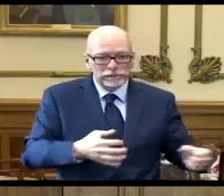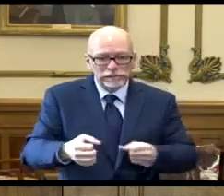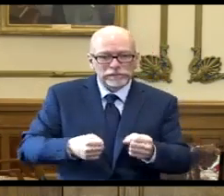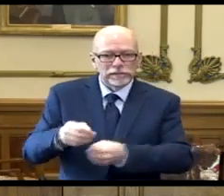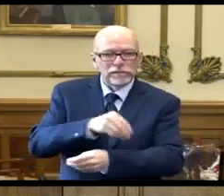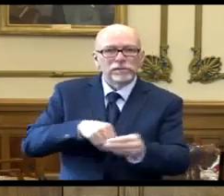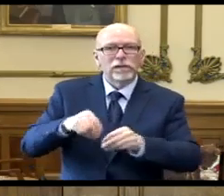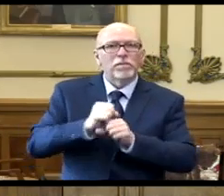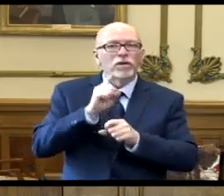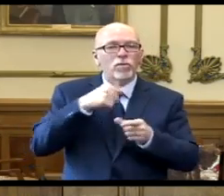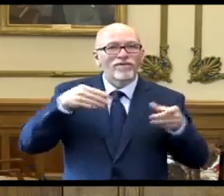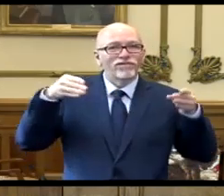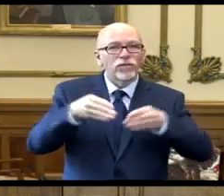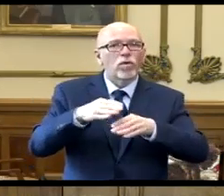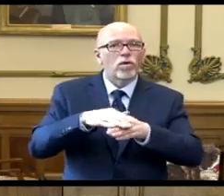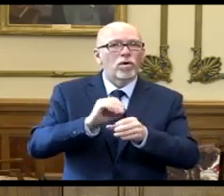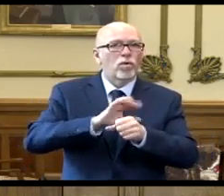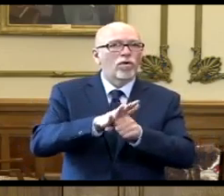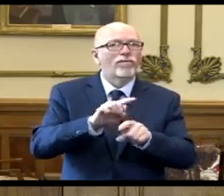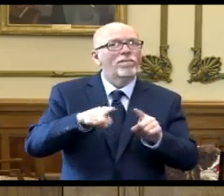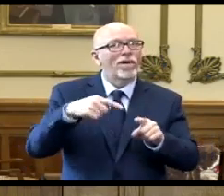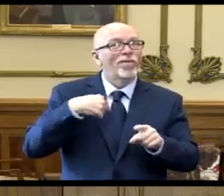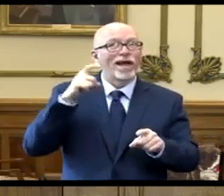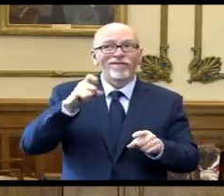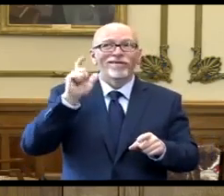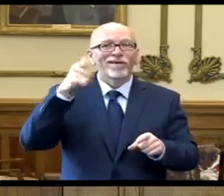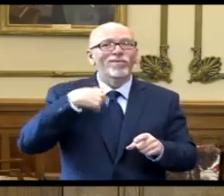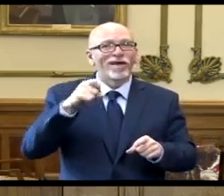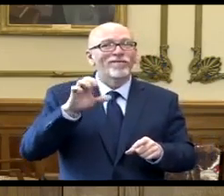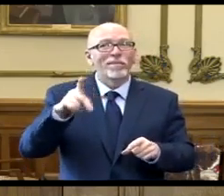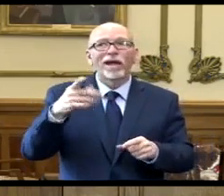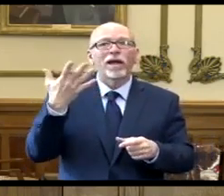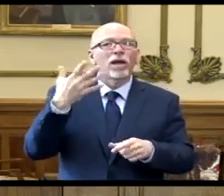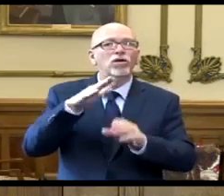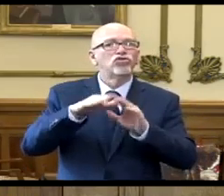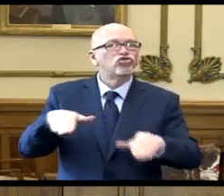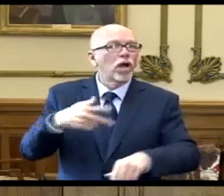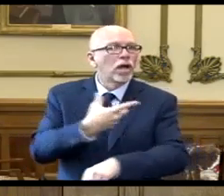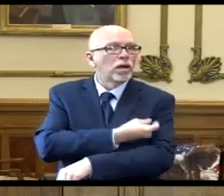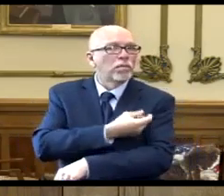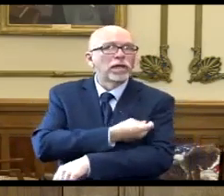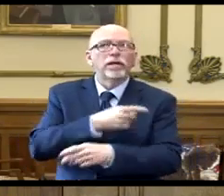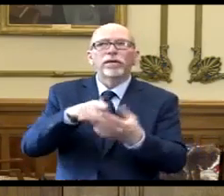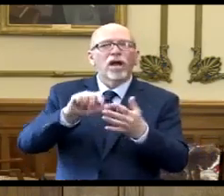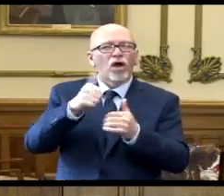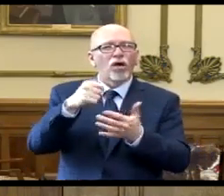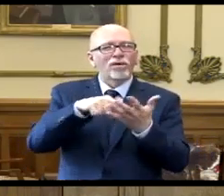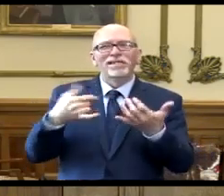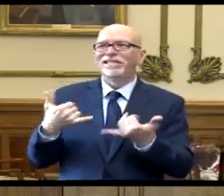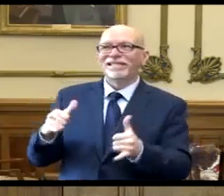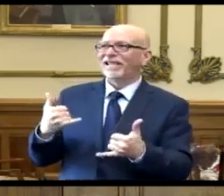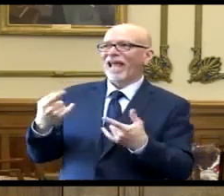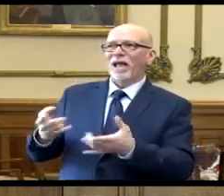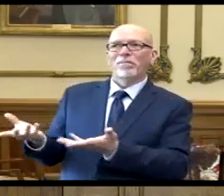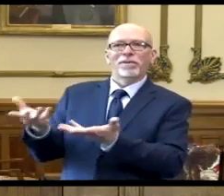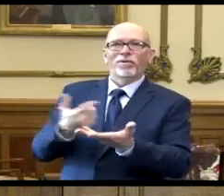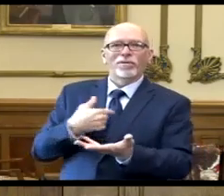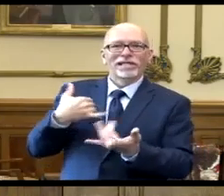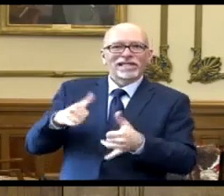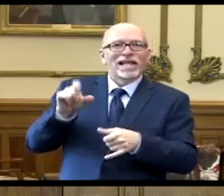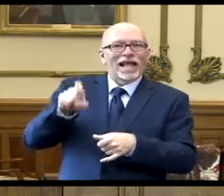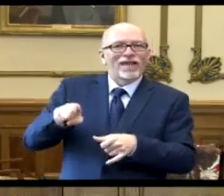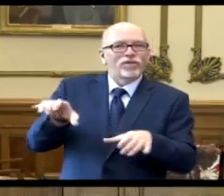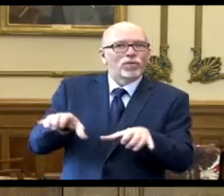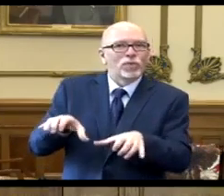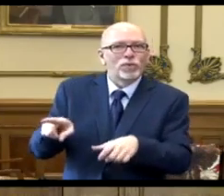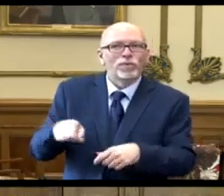COVID-19. But eventually we have to get back to that business of childhood immunizations and all of those other things, like